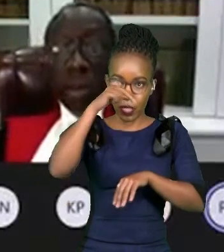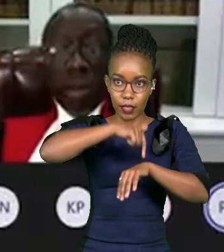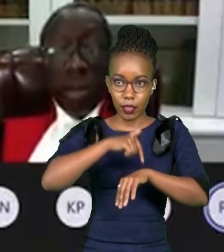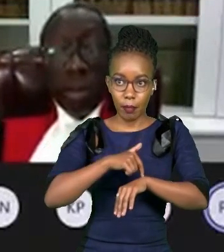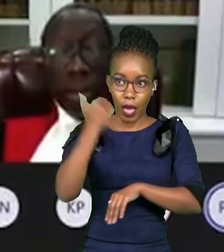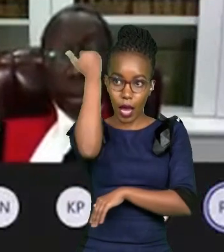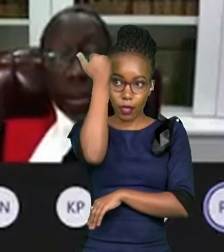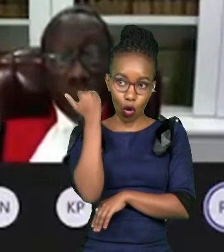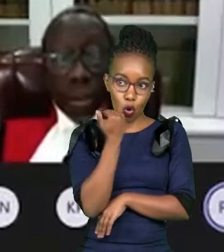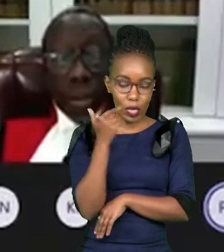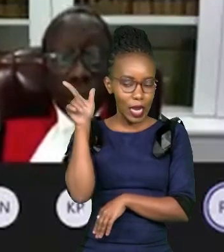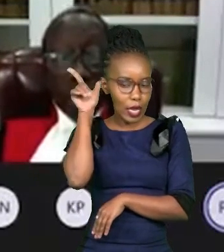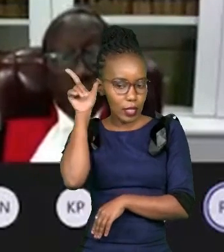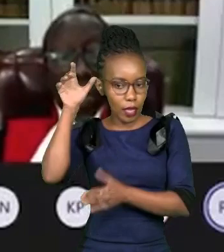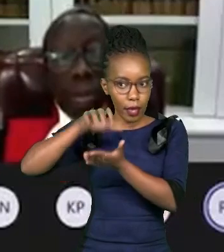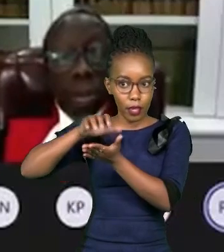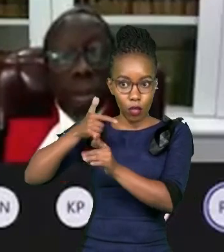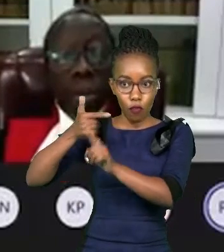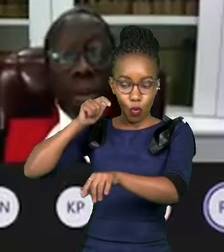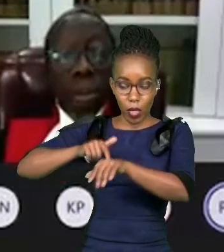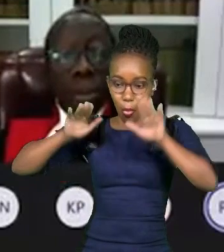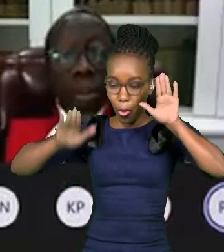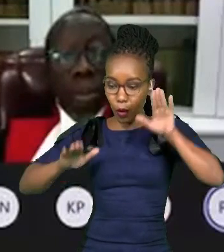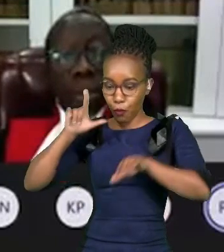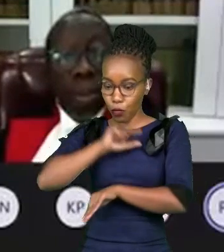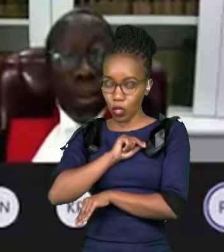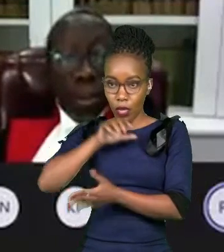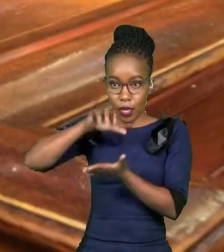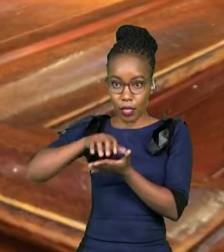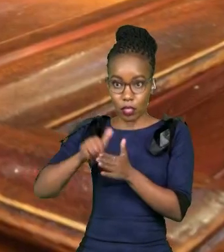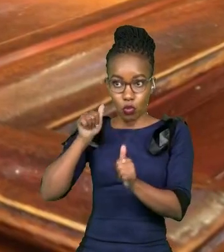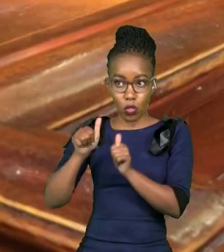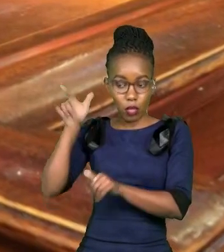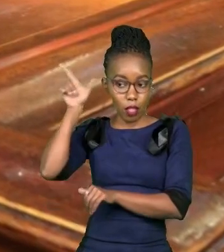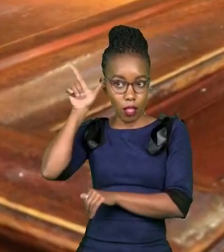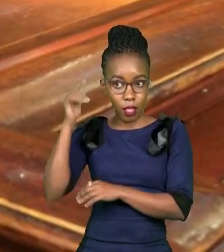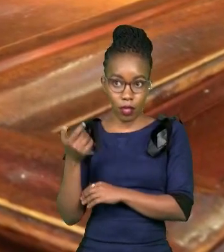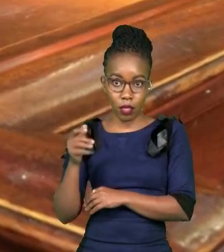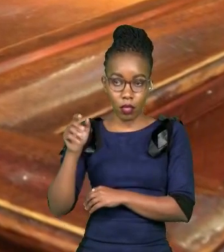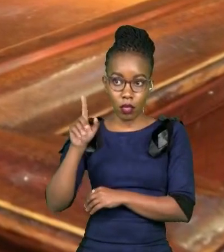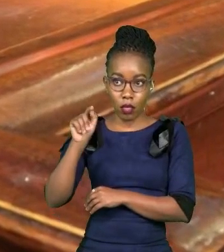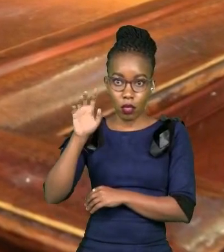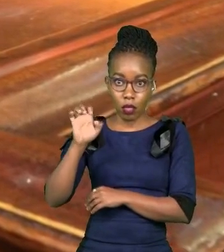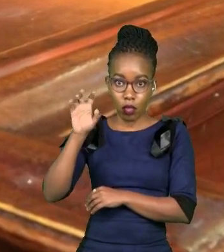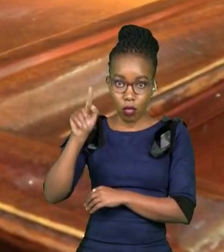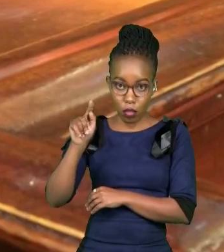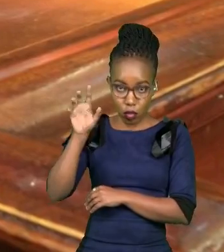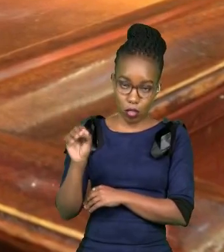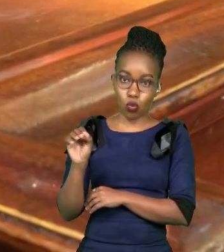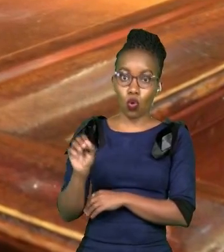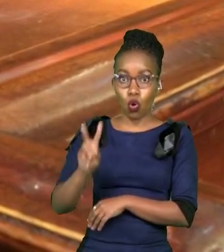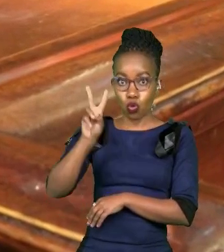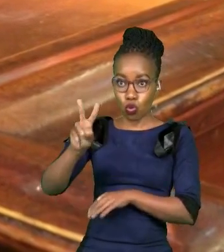Supreme Court hearing cases since her appointment. Among the cases she handled was the famous Muruetetu case where two